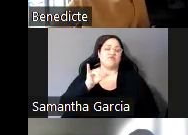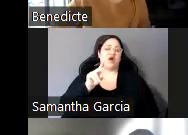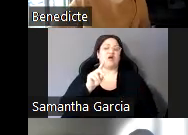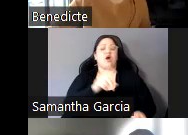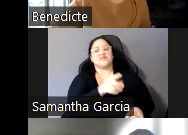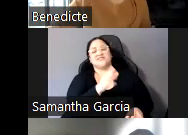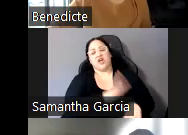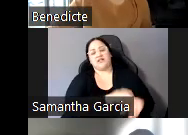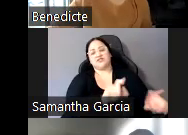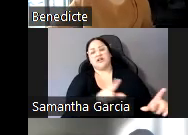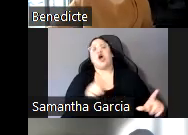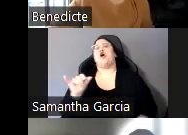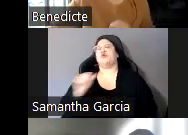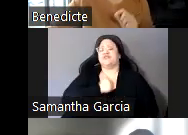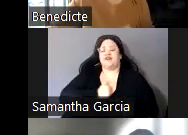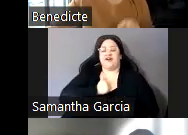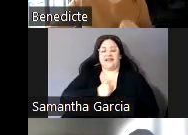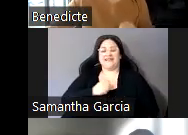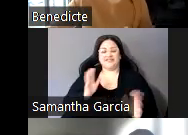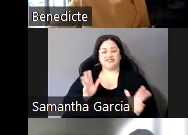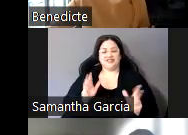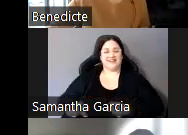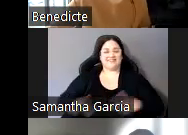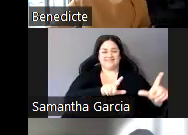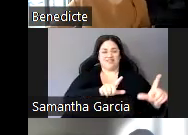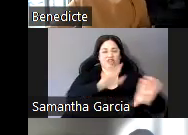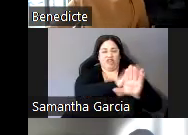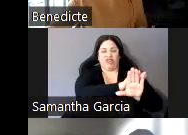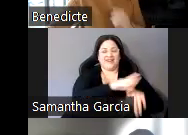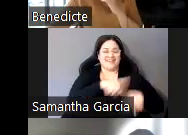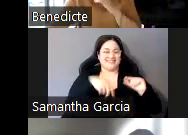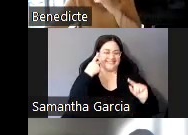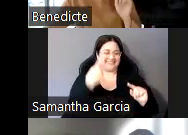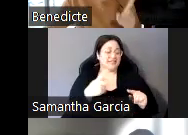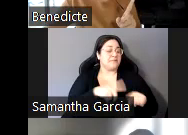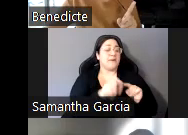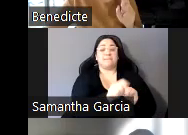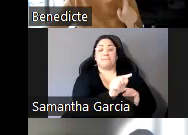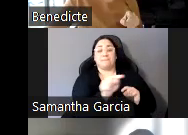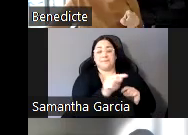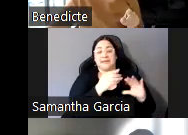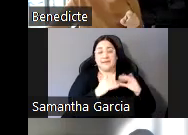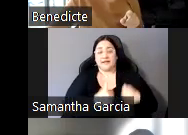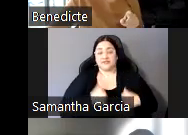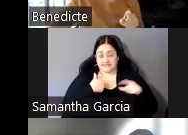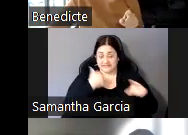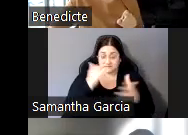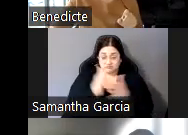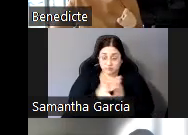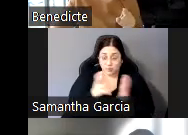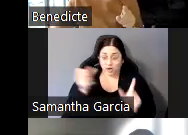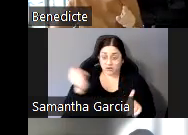got the chat box open. Didn't see it. Partners at antifraud.ca. Thank you. We had a question. That one is also very